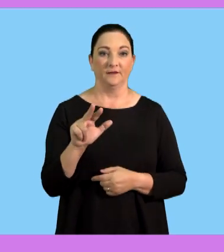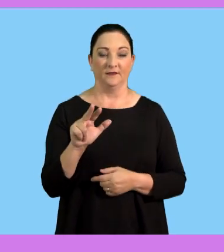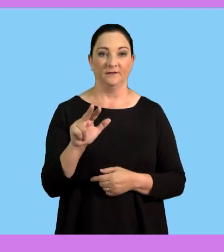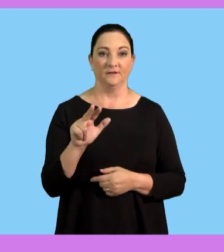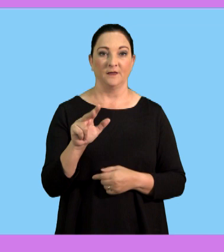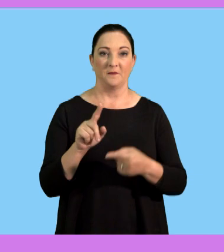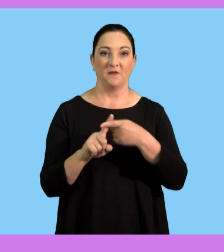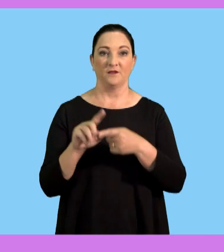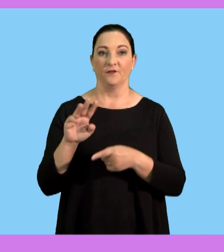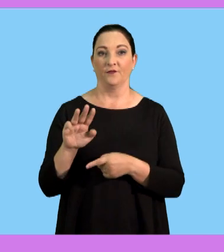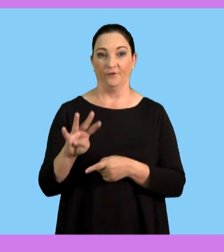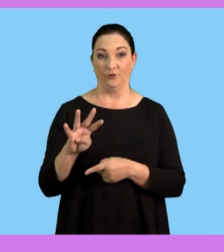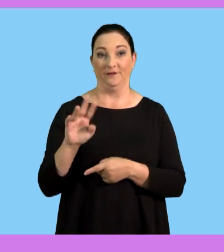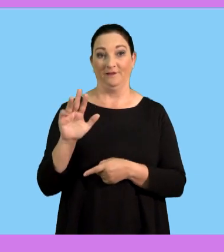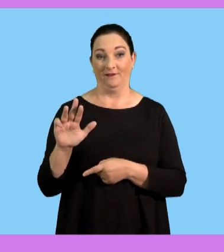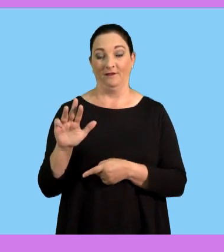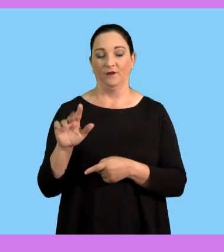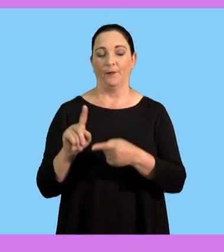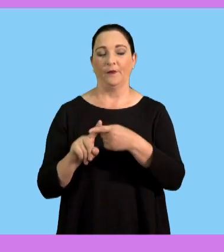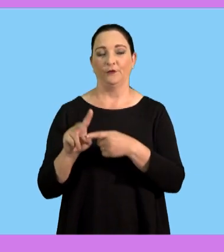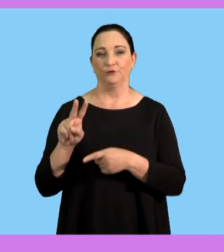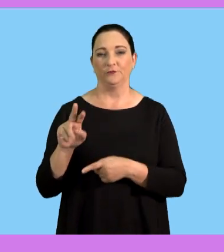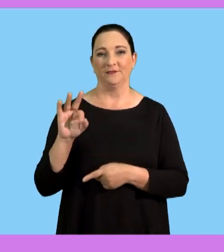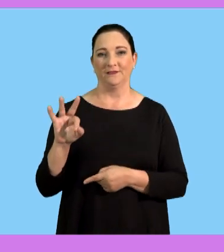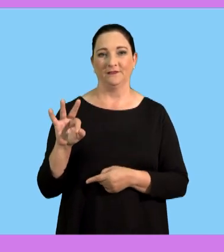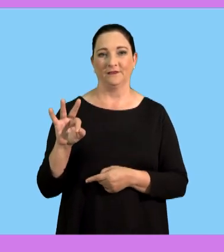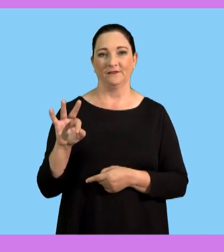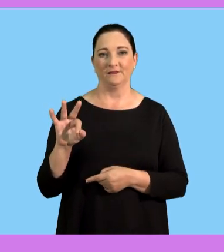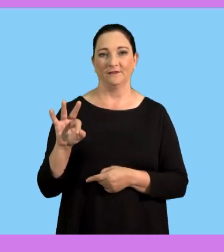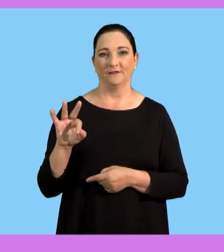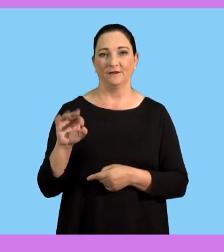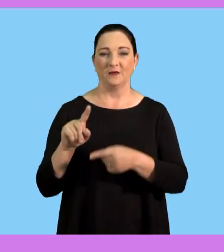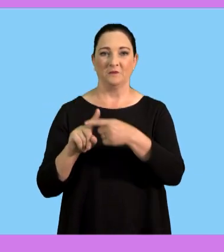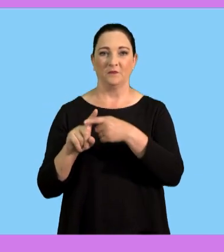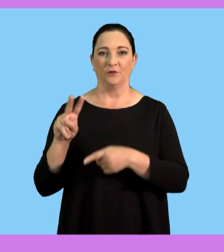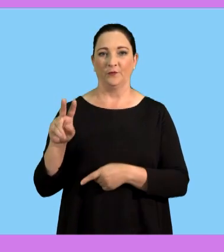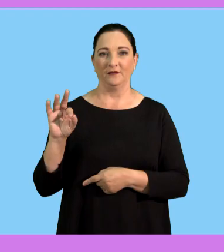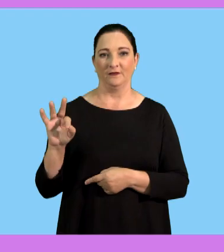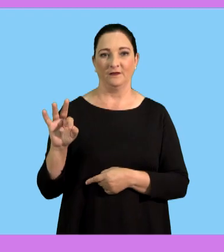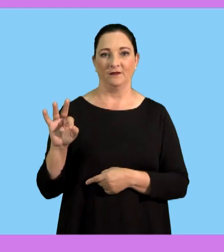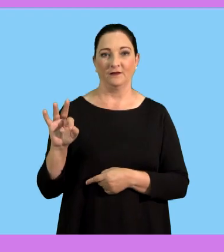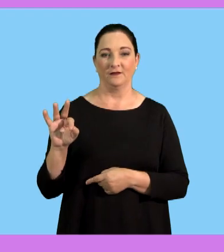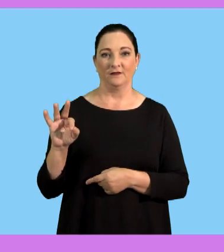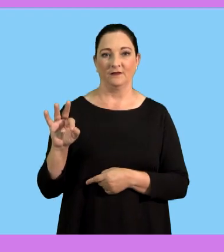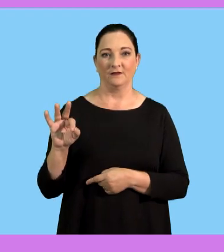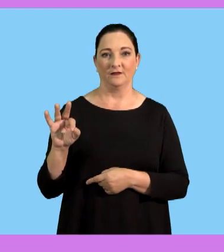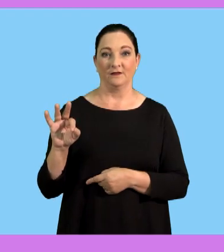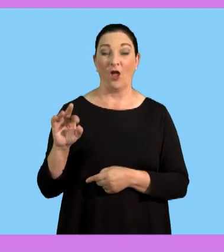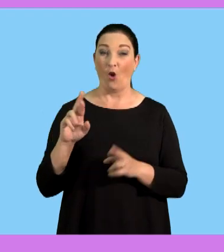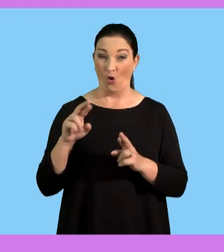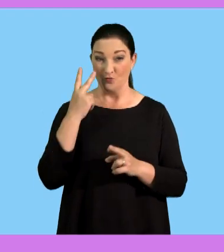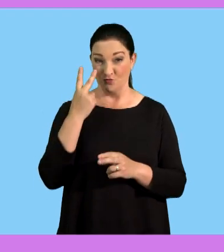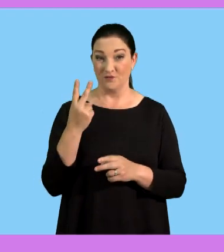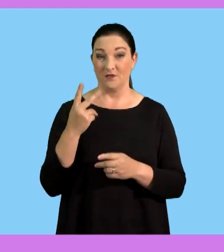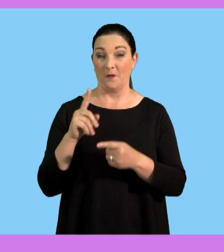plus 38 plus 49 plus 23 plus 23. I hope you can